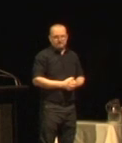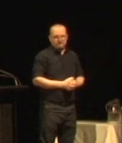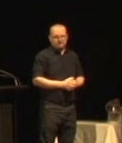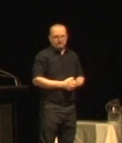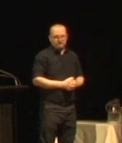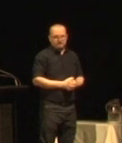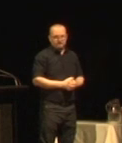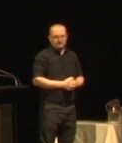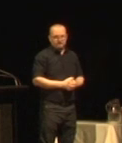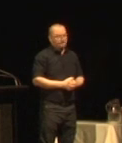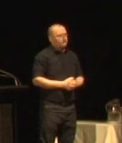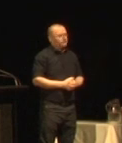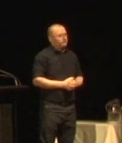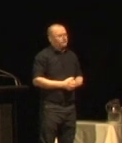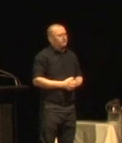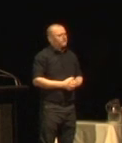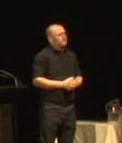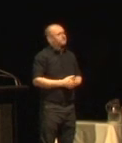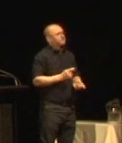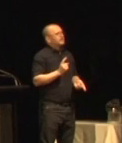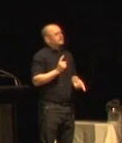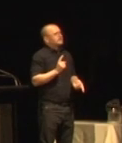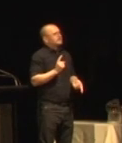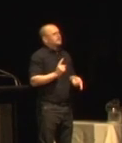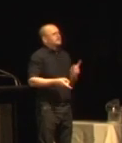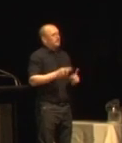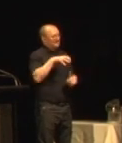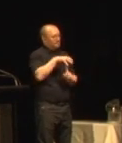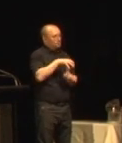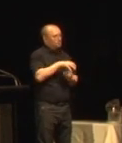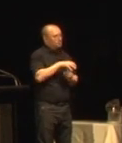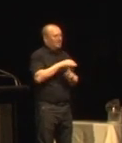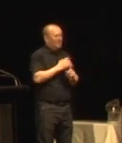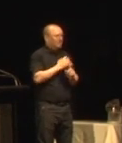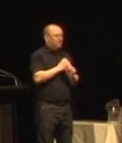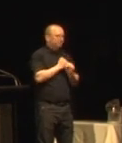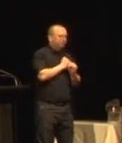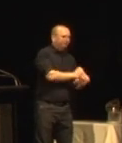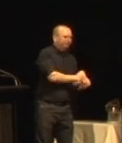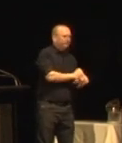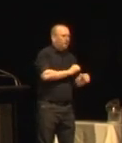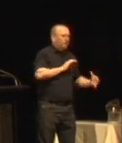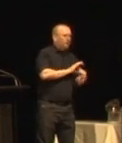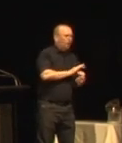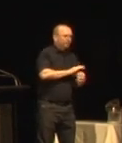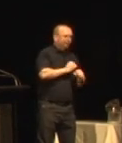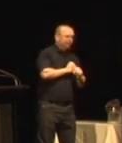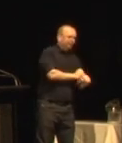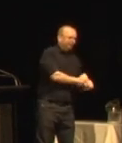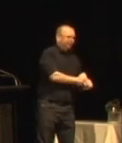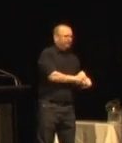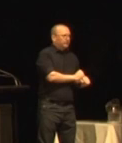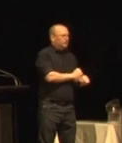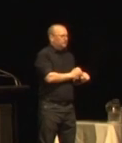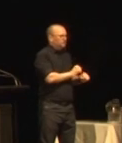to institutional processes, to old assumptions about who we are, who we serve, and how that work gets done. I'm referring, of course, to the